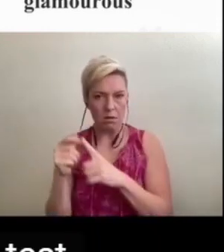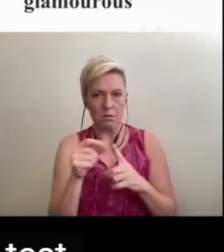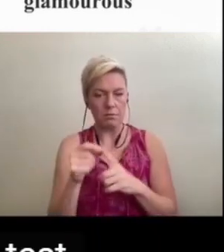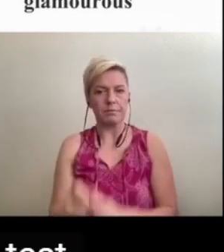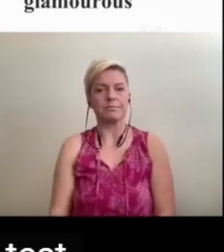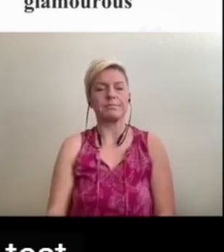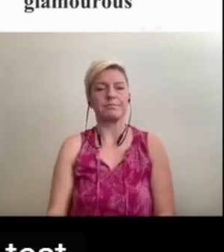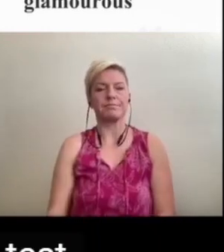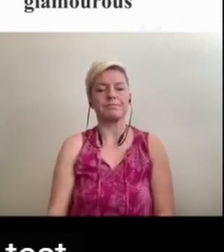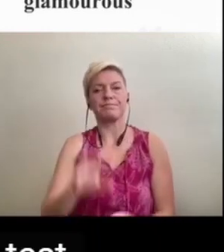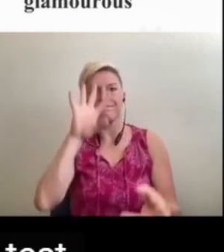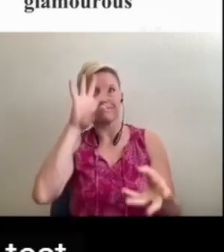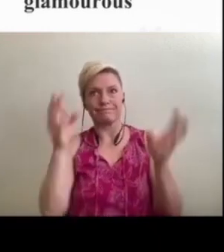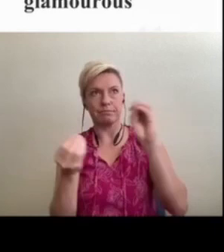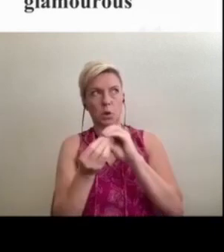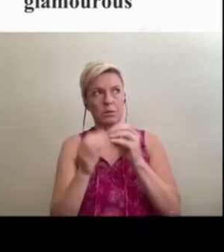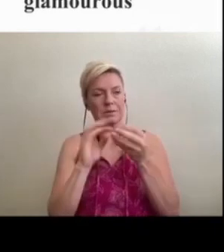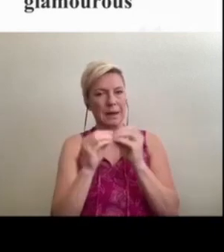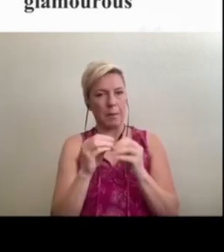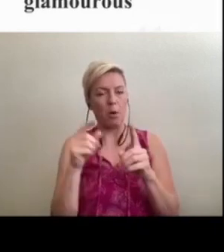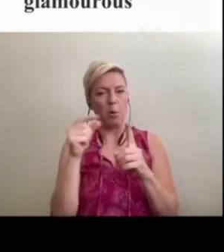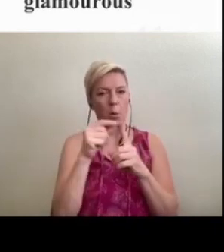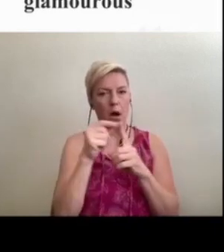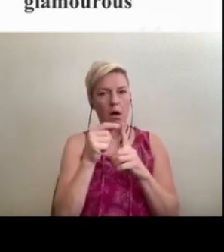88 words in this test.